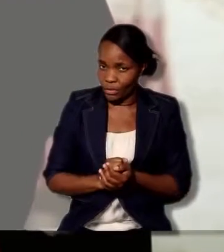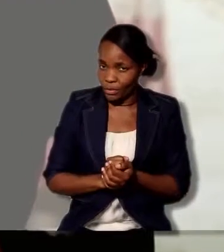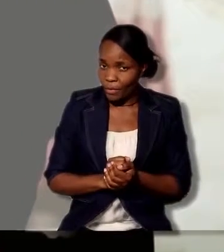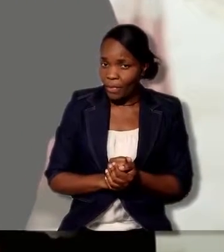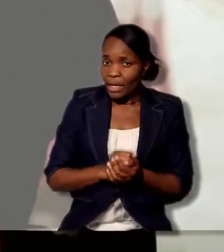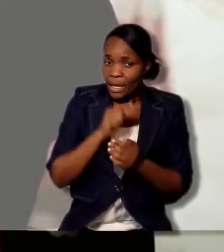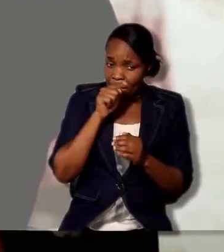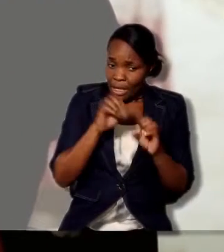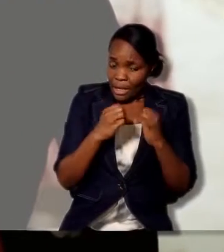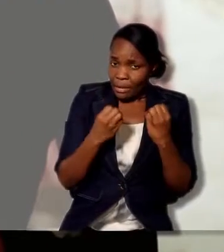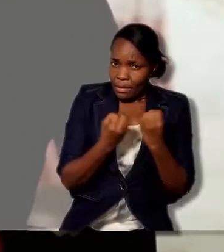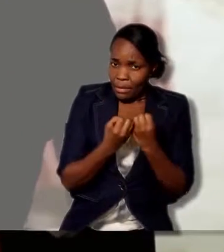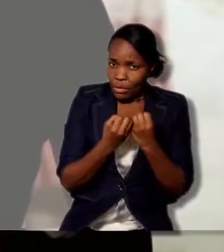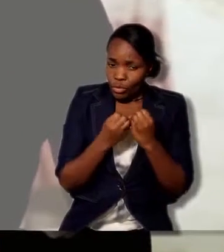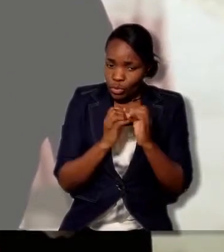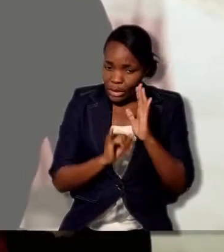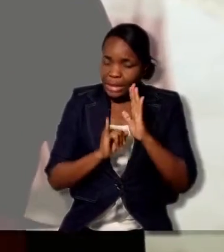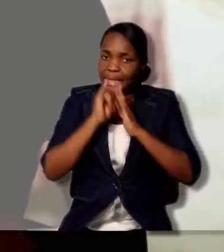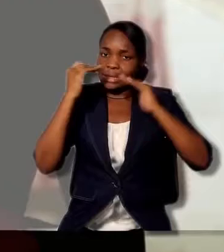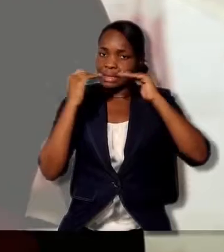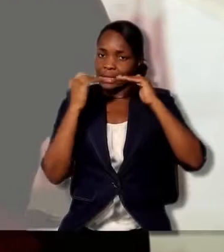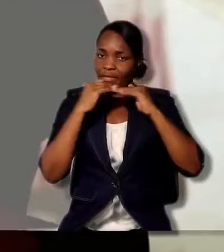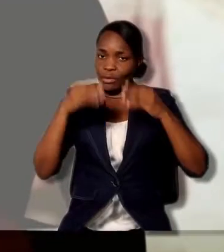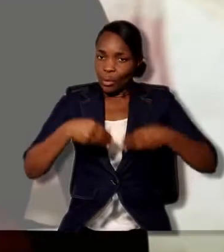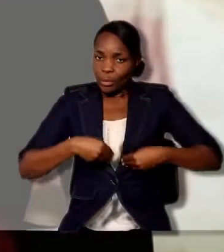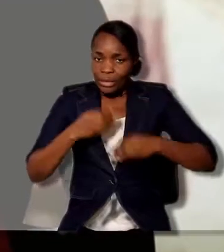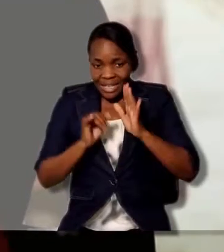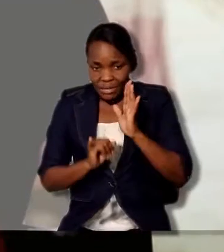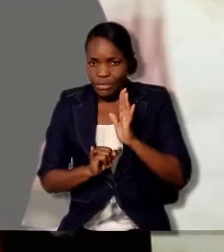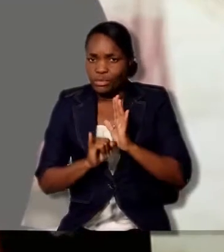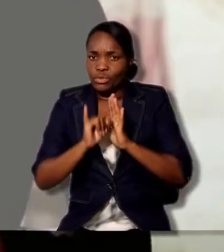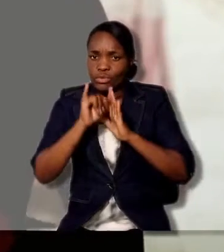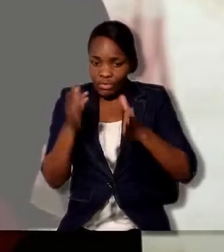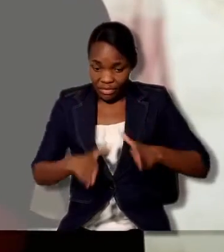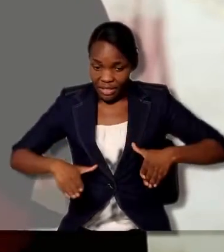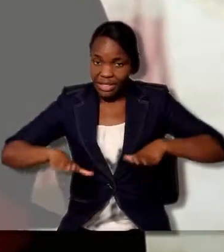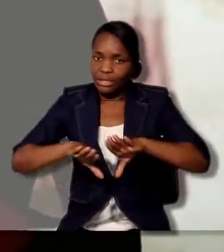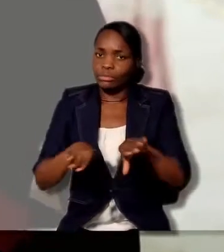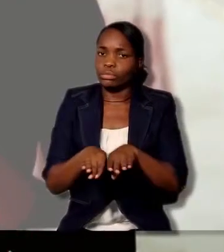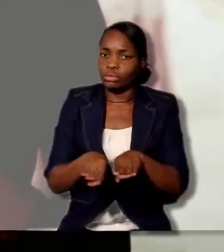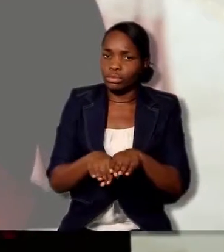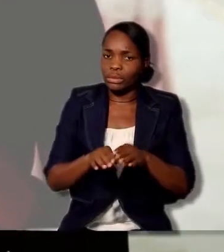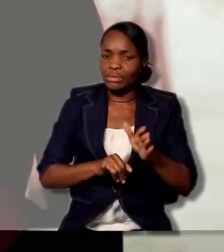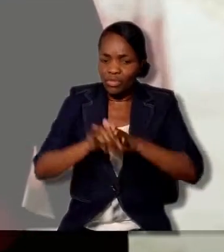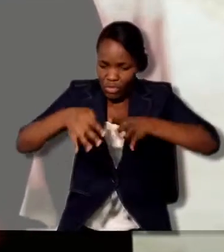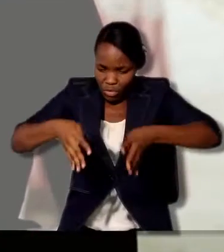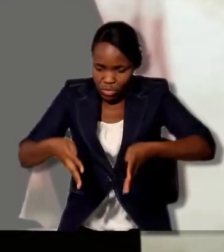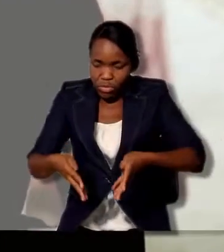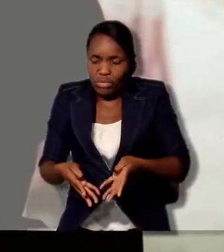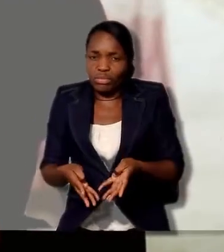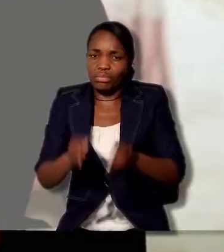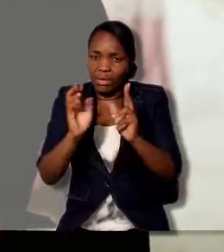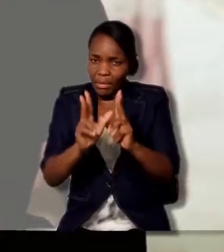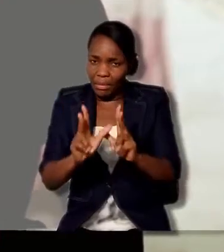FAO's mandate is to raise levels of nutrition, improve agricultural productivity, improve the lives of rural populations,